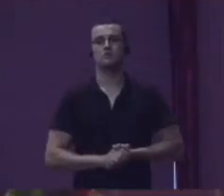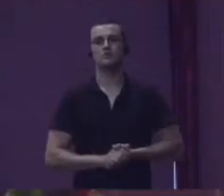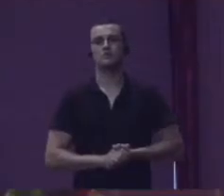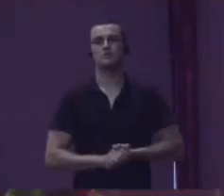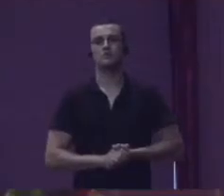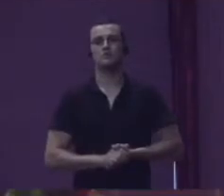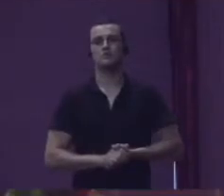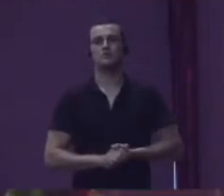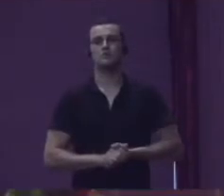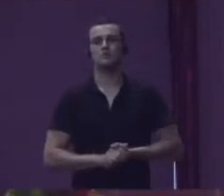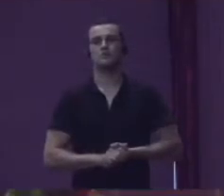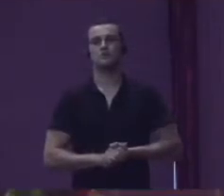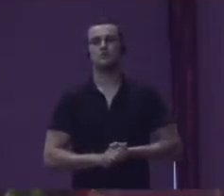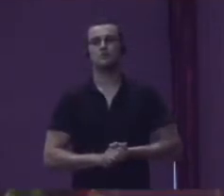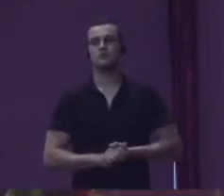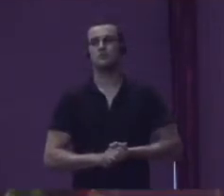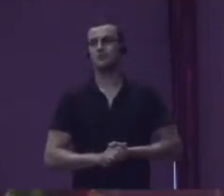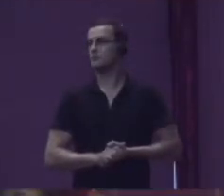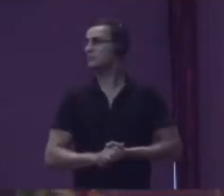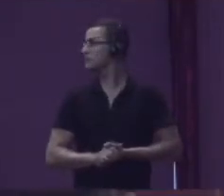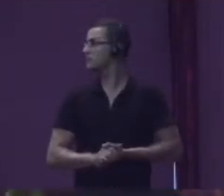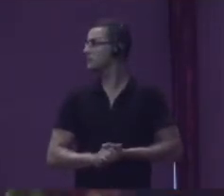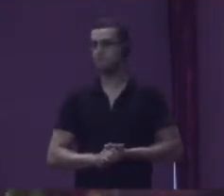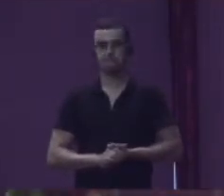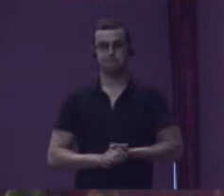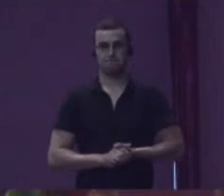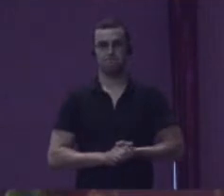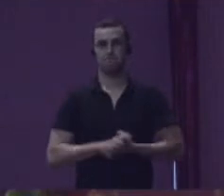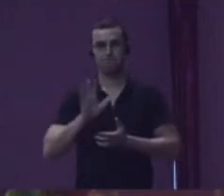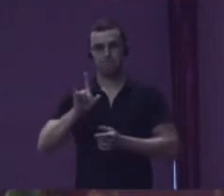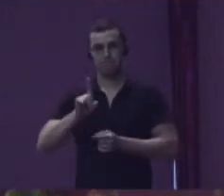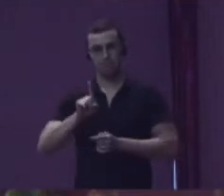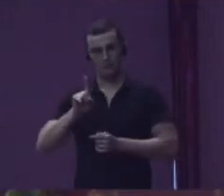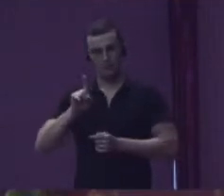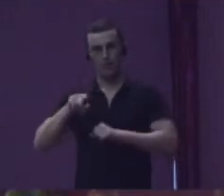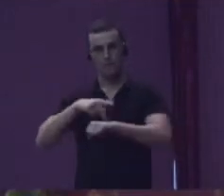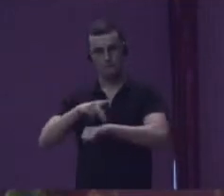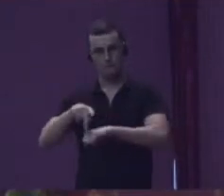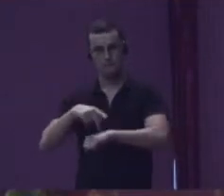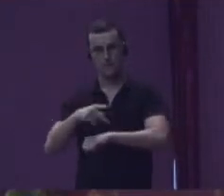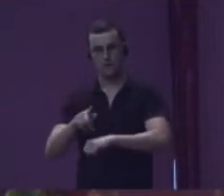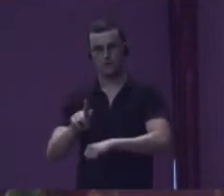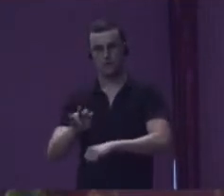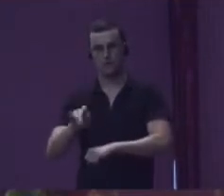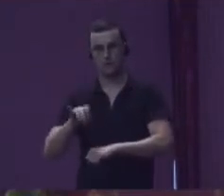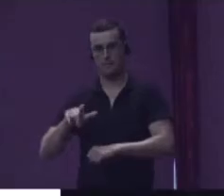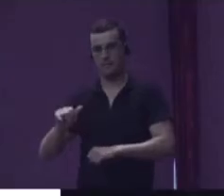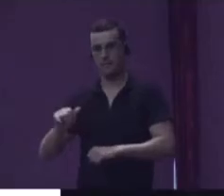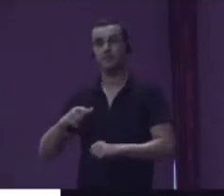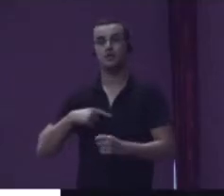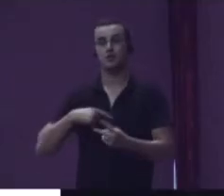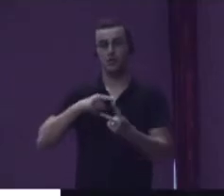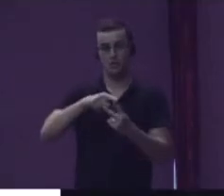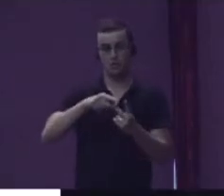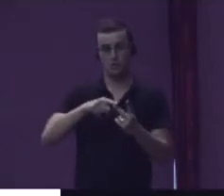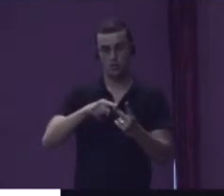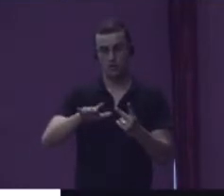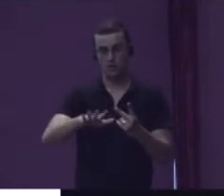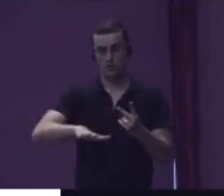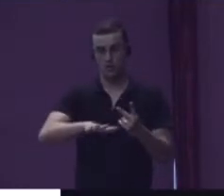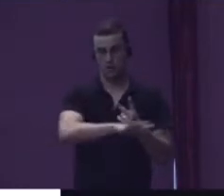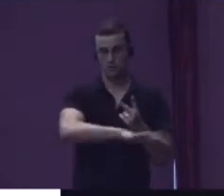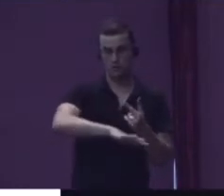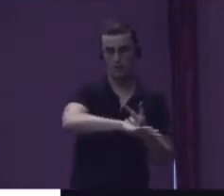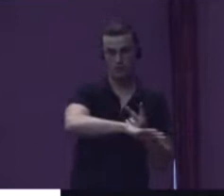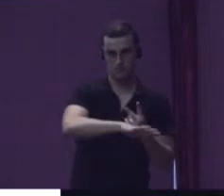So there were two areas in Guatemala that I had worked. Initially, one was in this area where